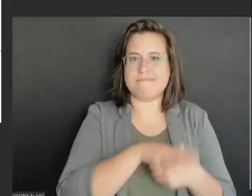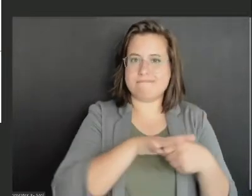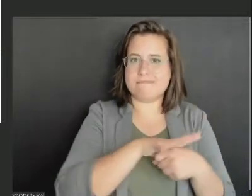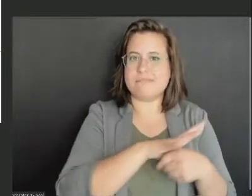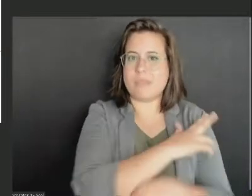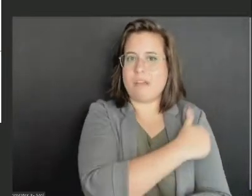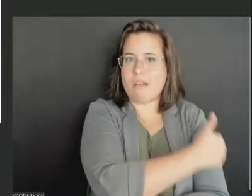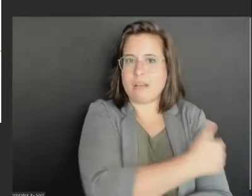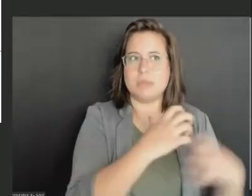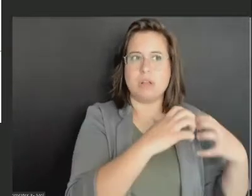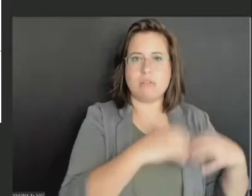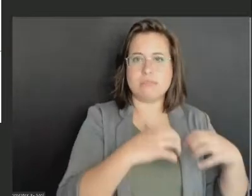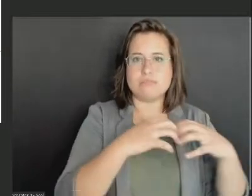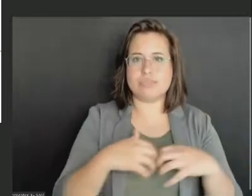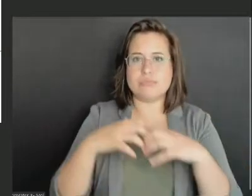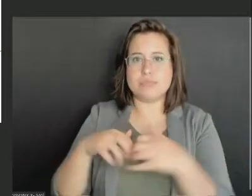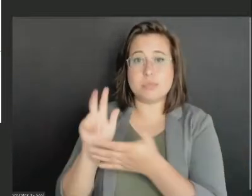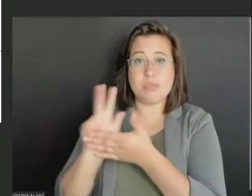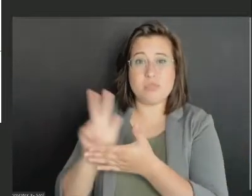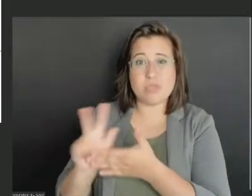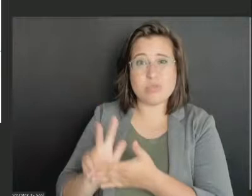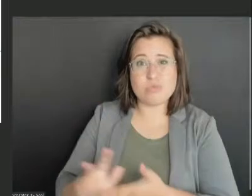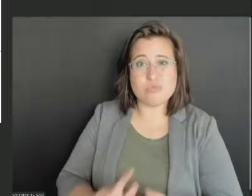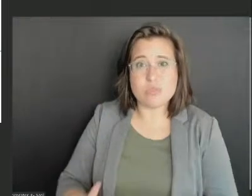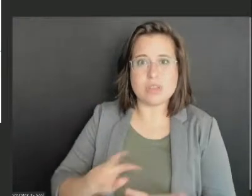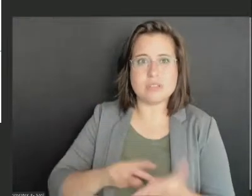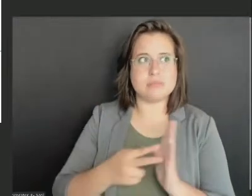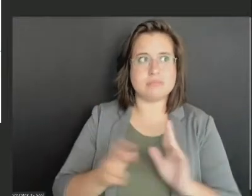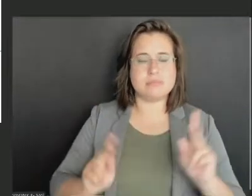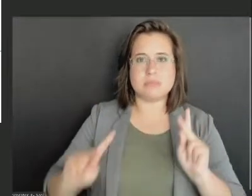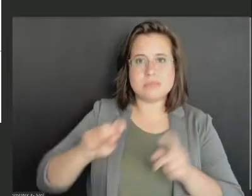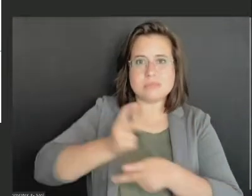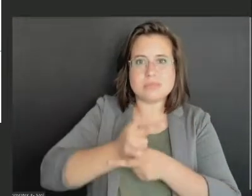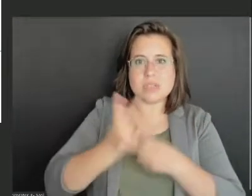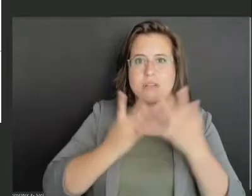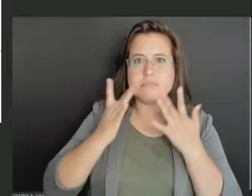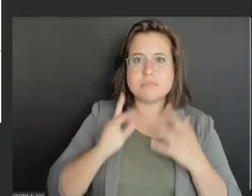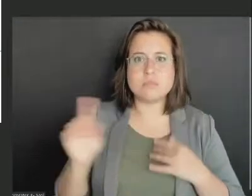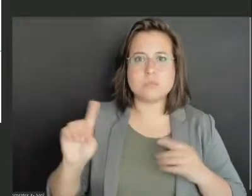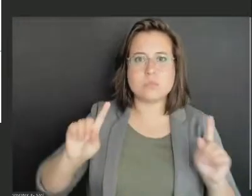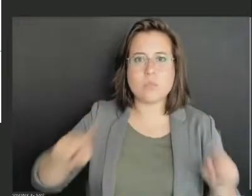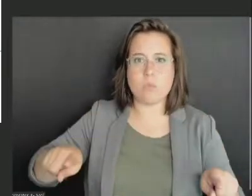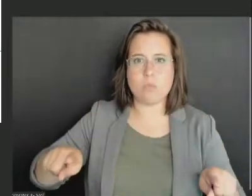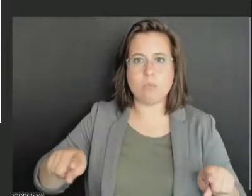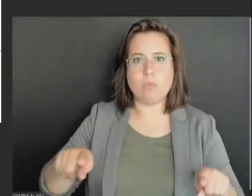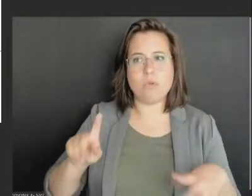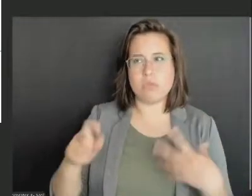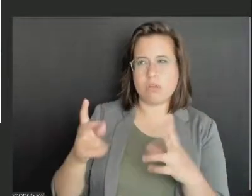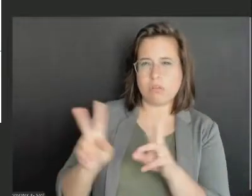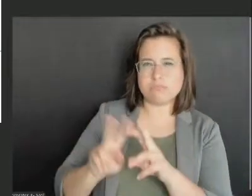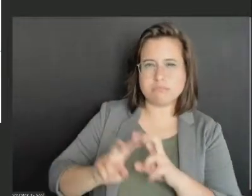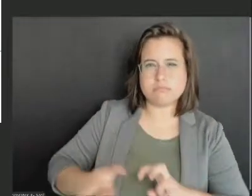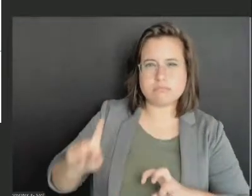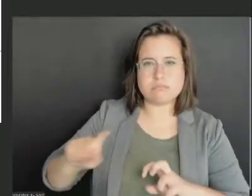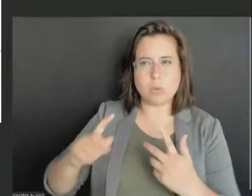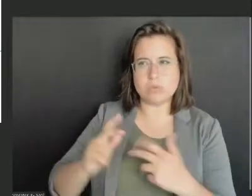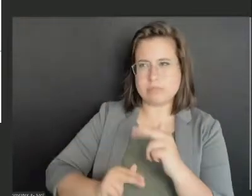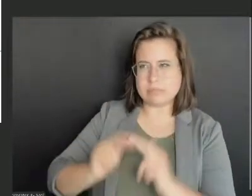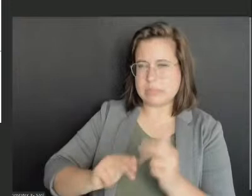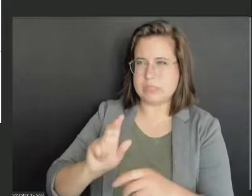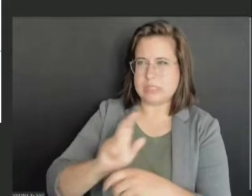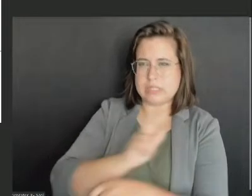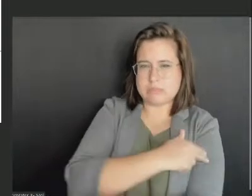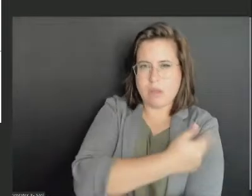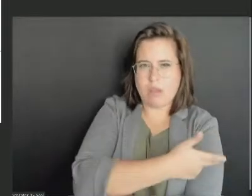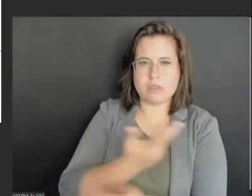communities without care when they needed it most. We must analyze why these essential facilities fail and determine how to make